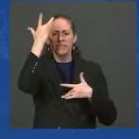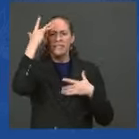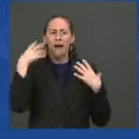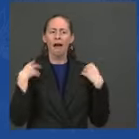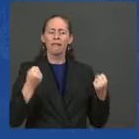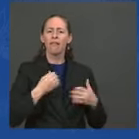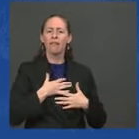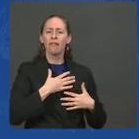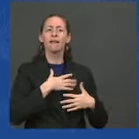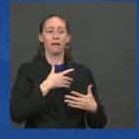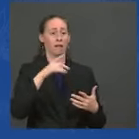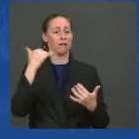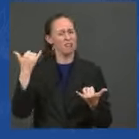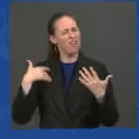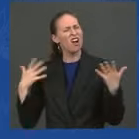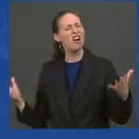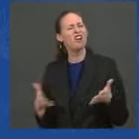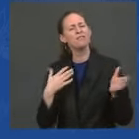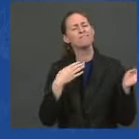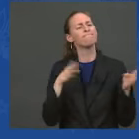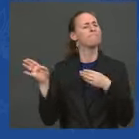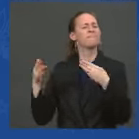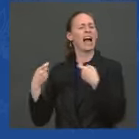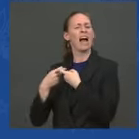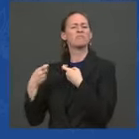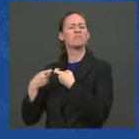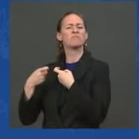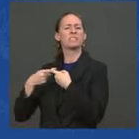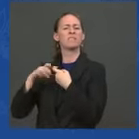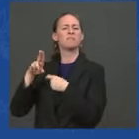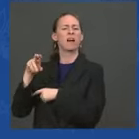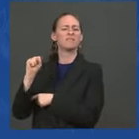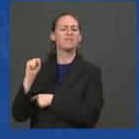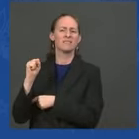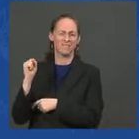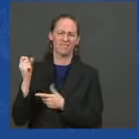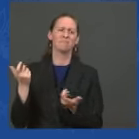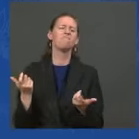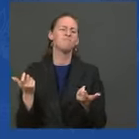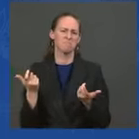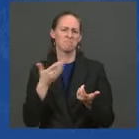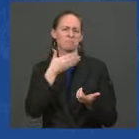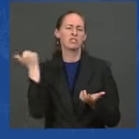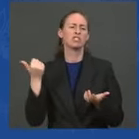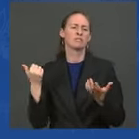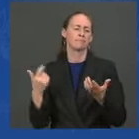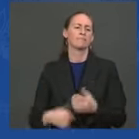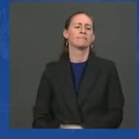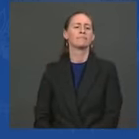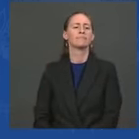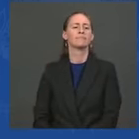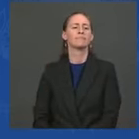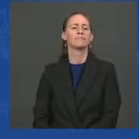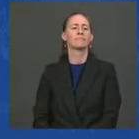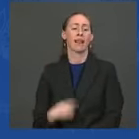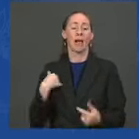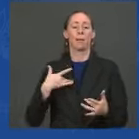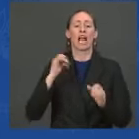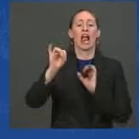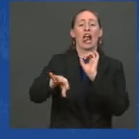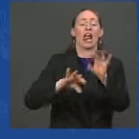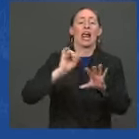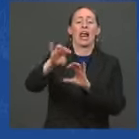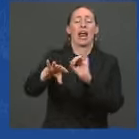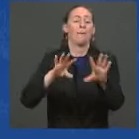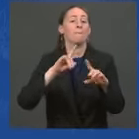Electric buses. That's going to happen. So look, I'm going to have a tendency to say more than I need to say because you all understand it. But the